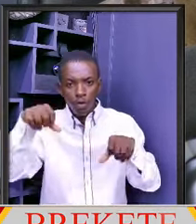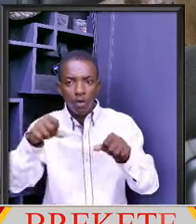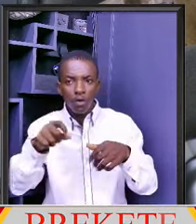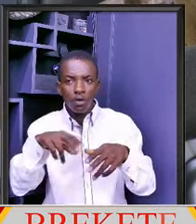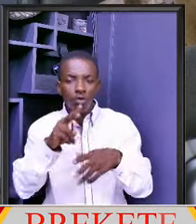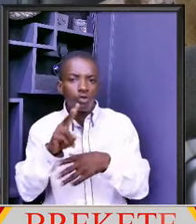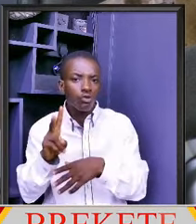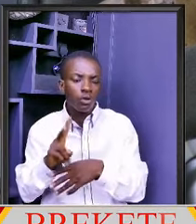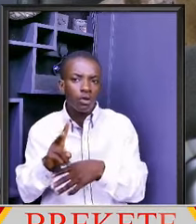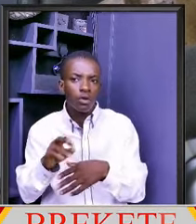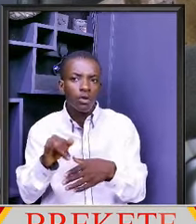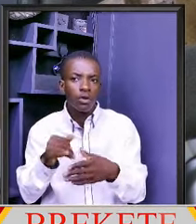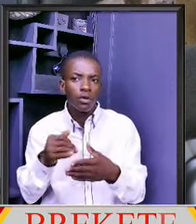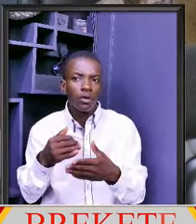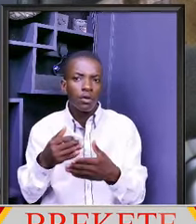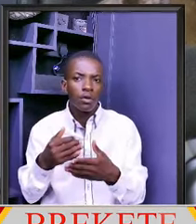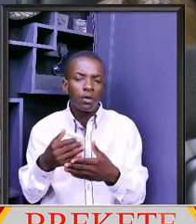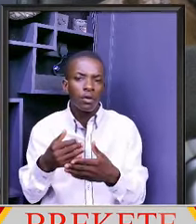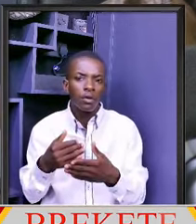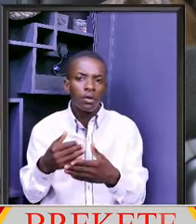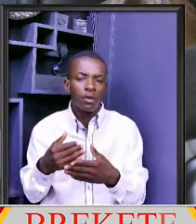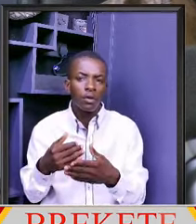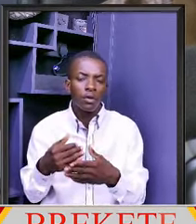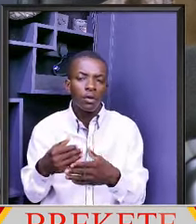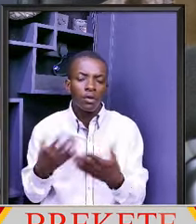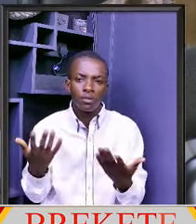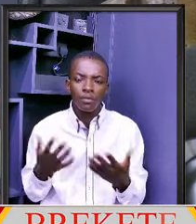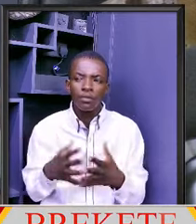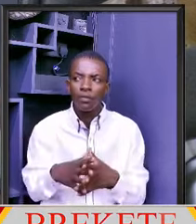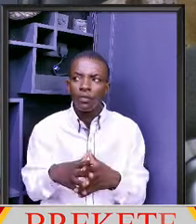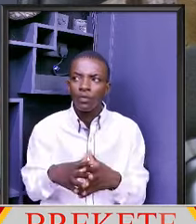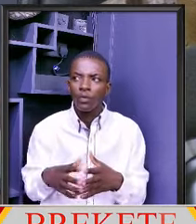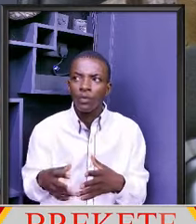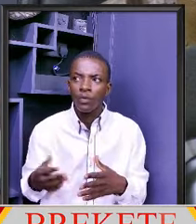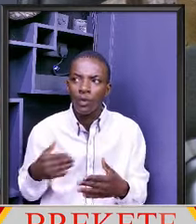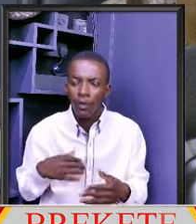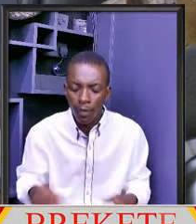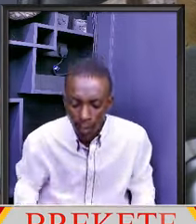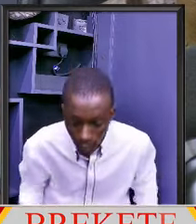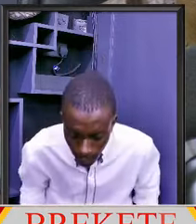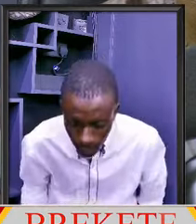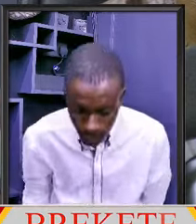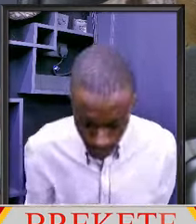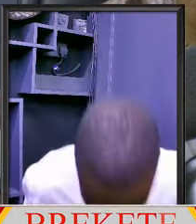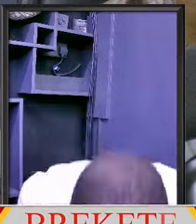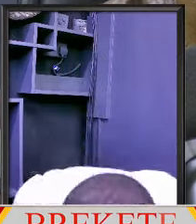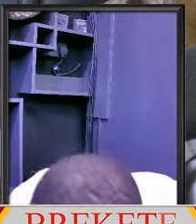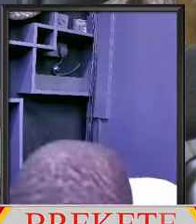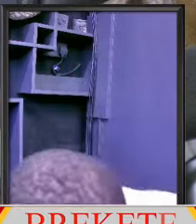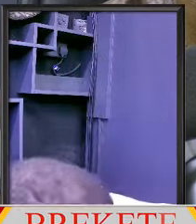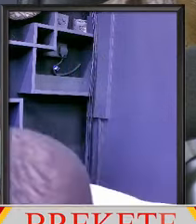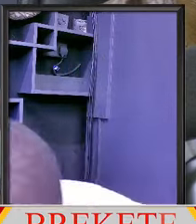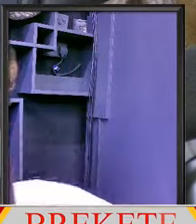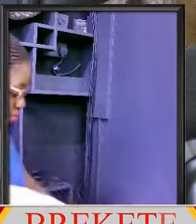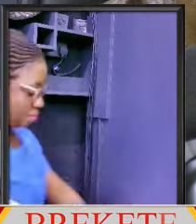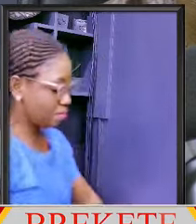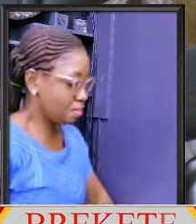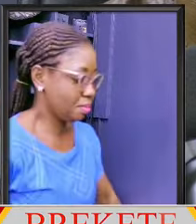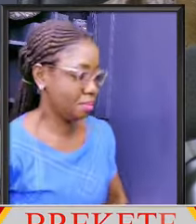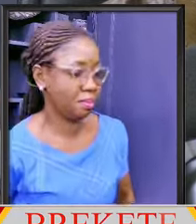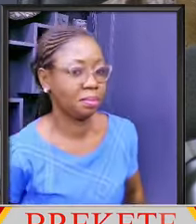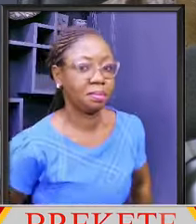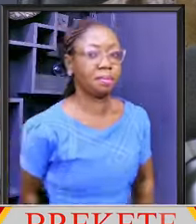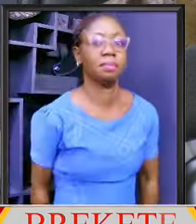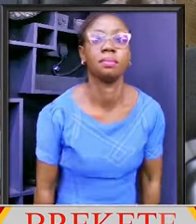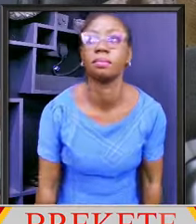vehicles. And I said, a bed at hand, what to in bush. Sir, like my statement, I did not get the car. People who did not fight for the car got the